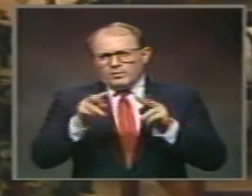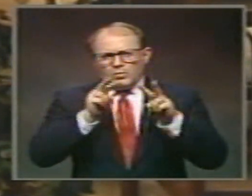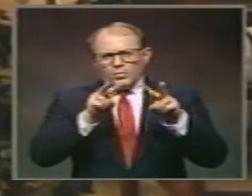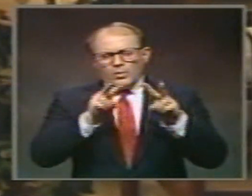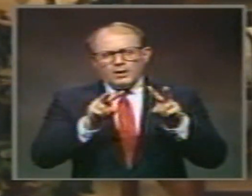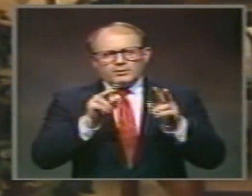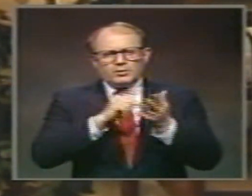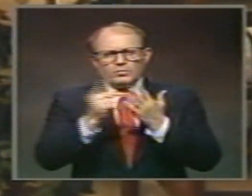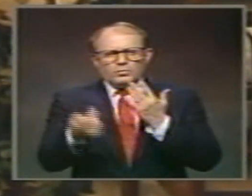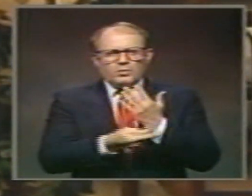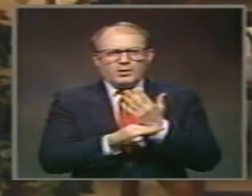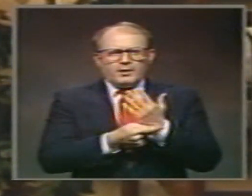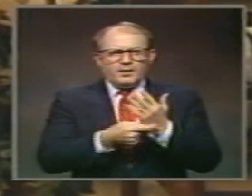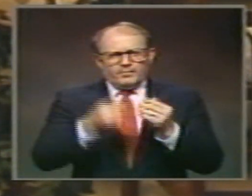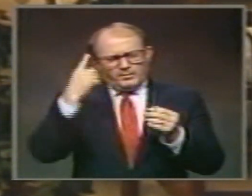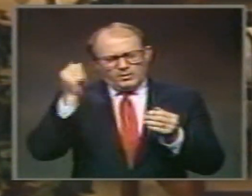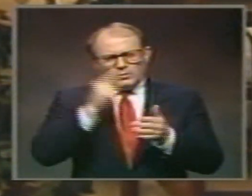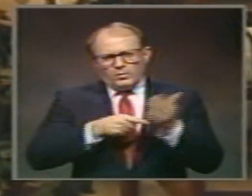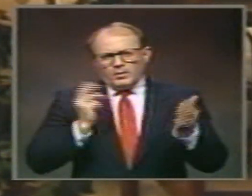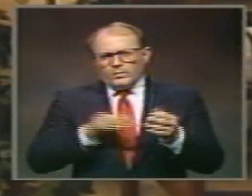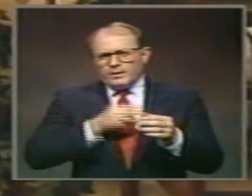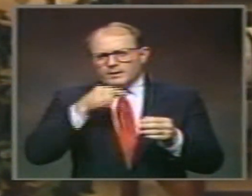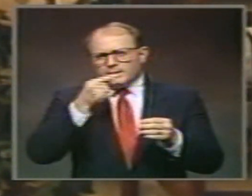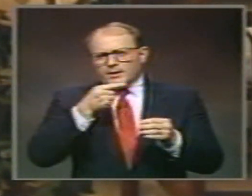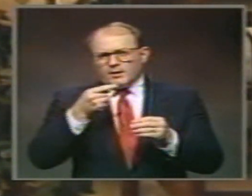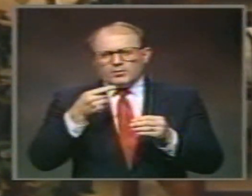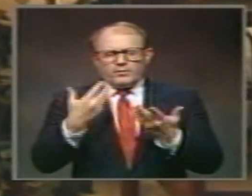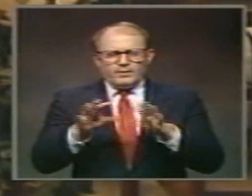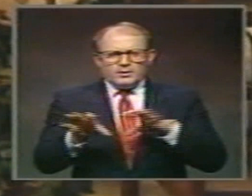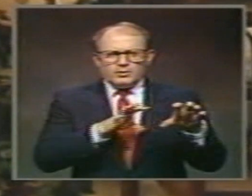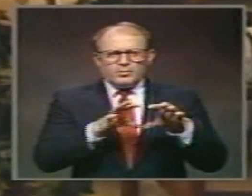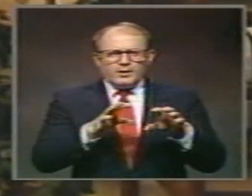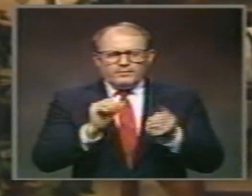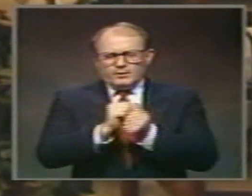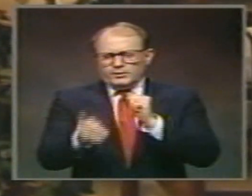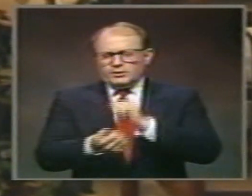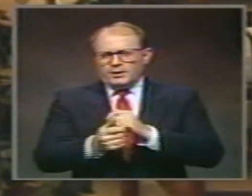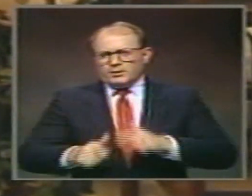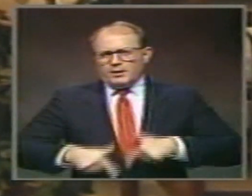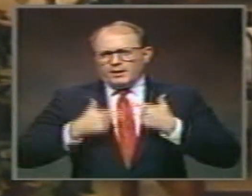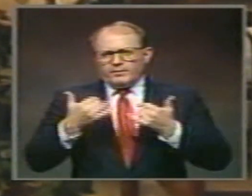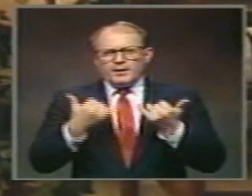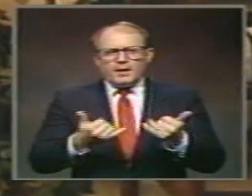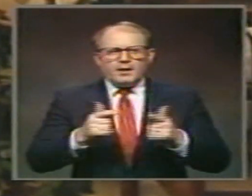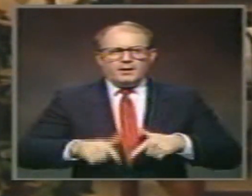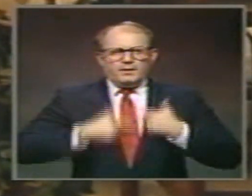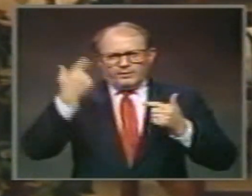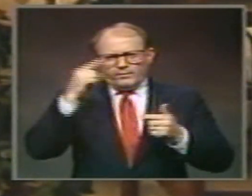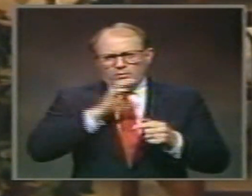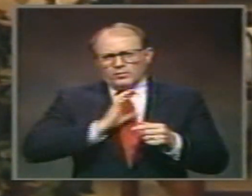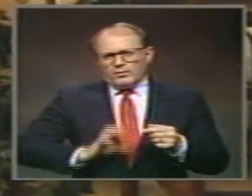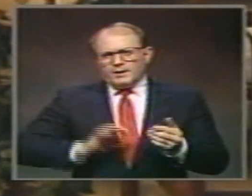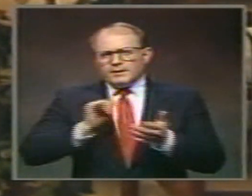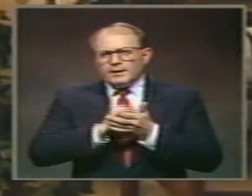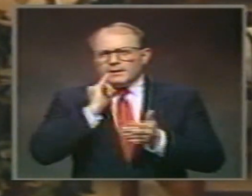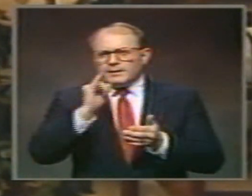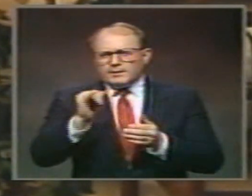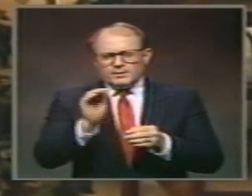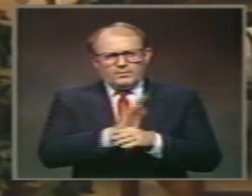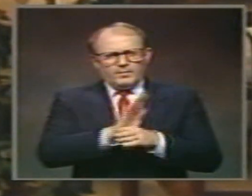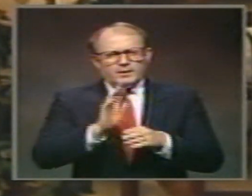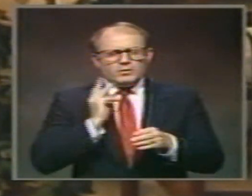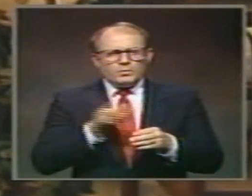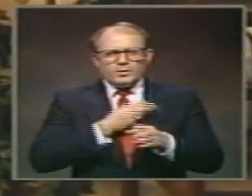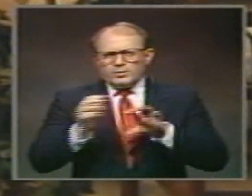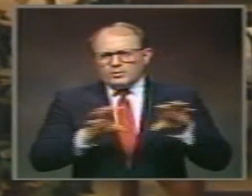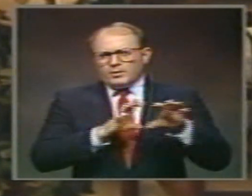because of something we've said or done on these broadcasts, have gotten their lives turned around and are now living for Christ. That's the business that we're